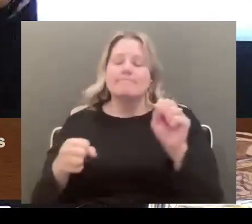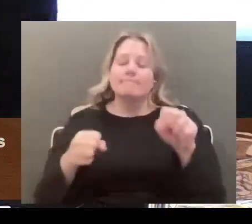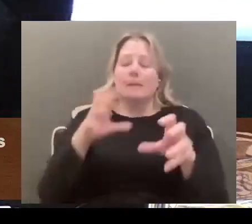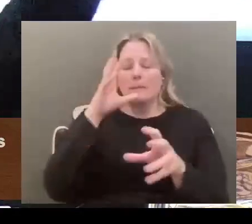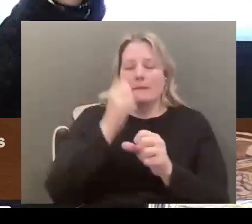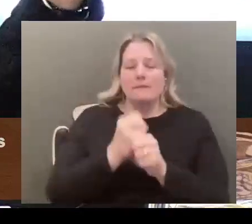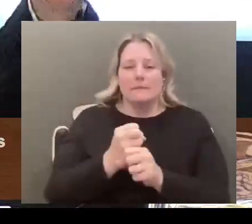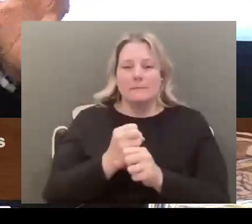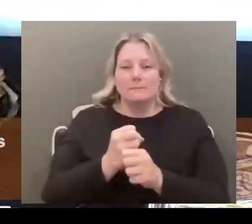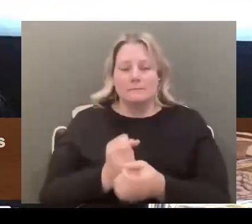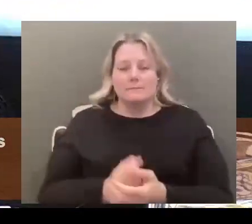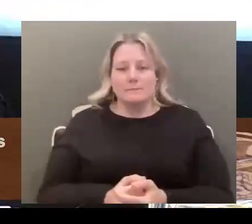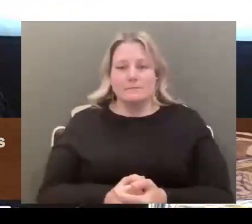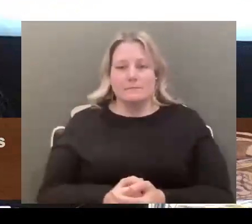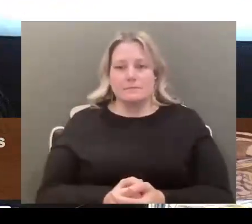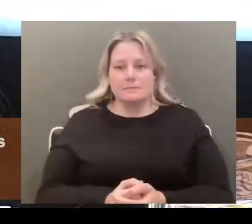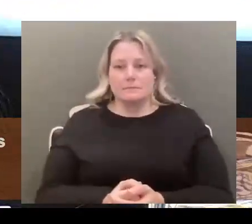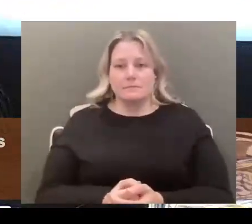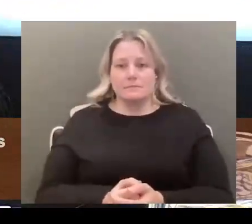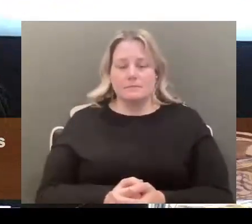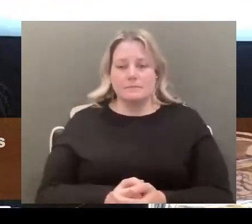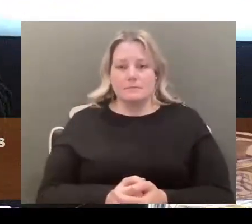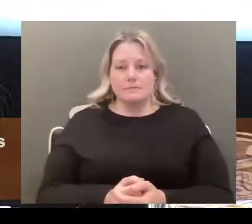And there is